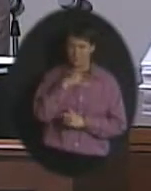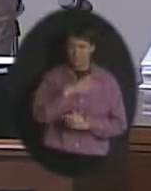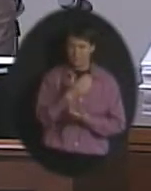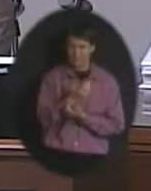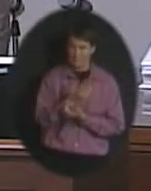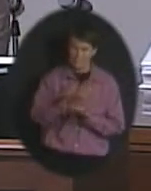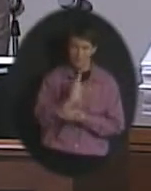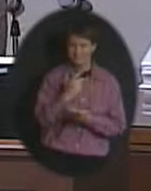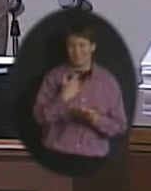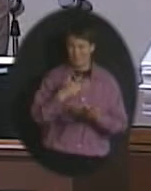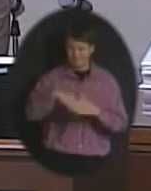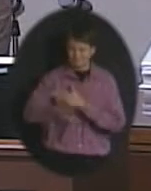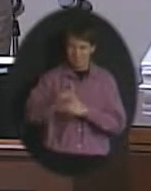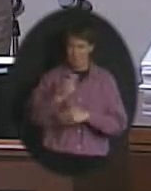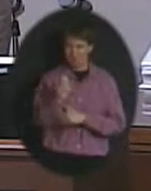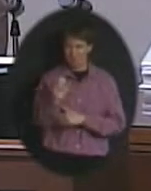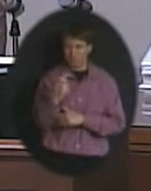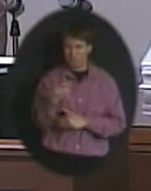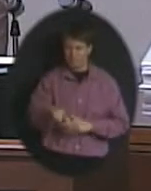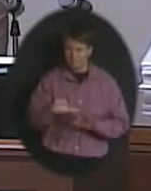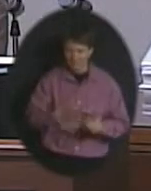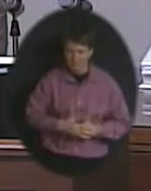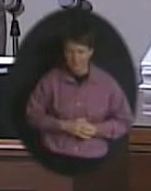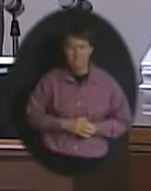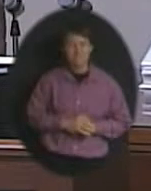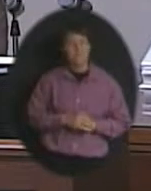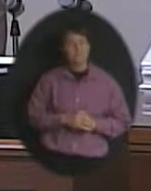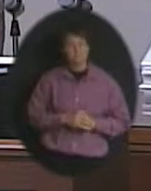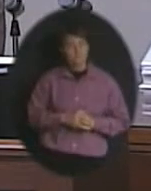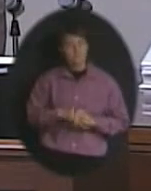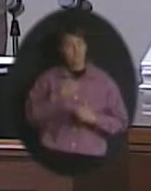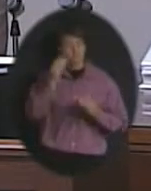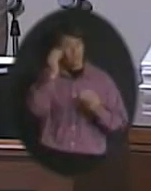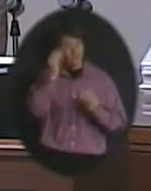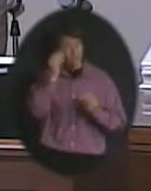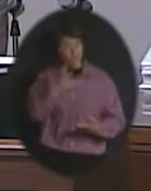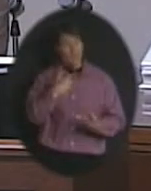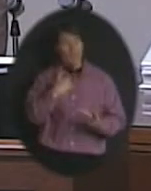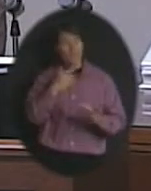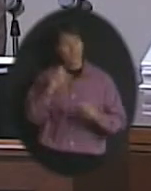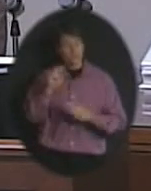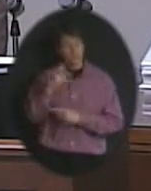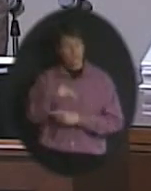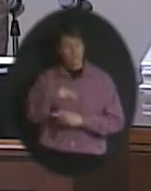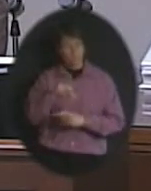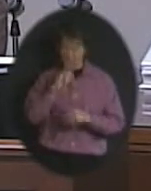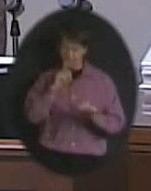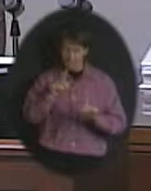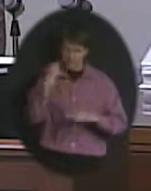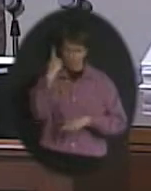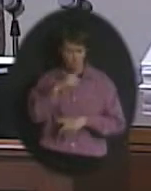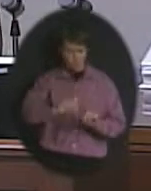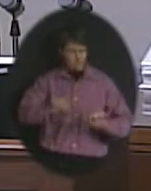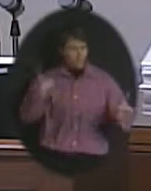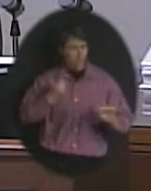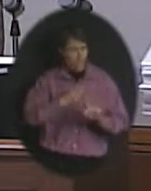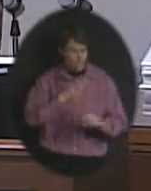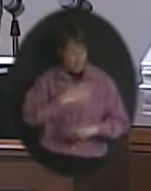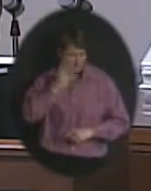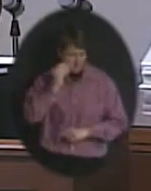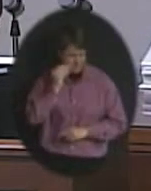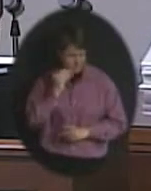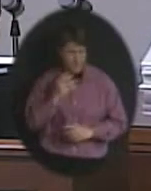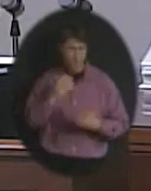The exciting part of my story is that the shop and the tech ed classroom of today look significantly different from that. And what we'd like to do right now is show you a